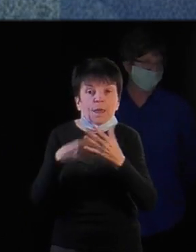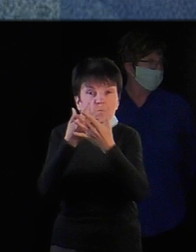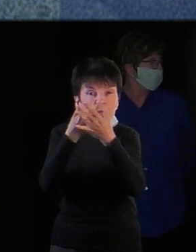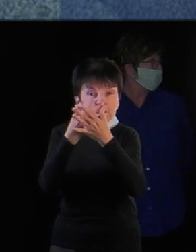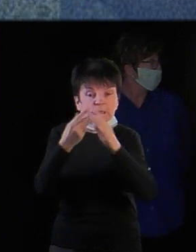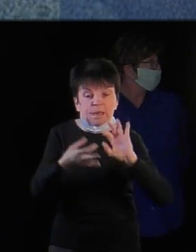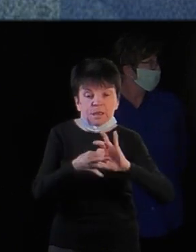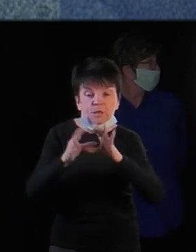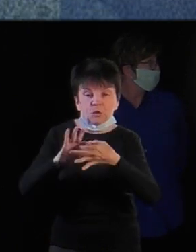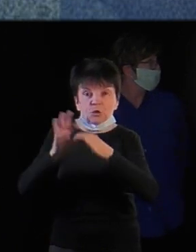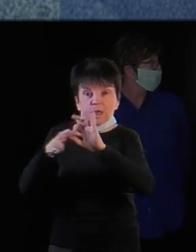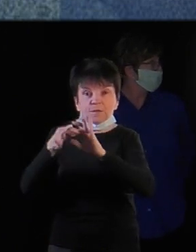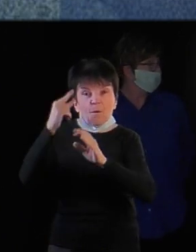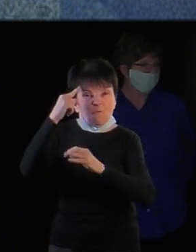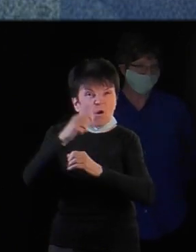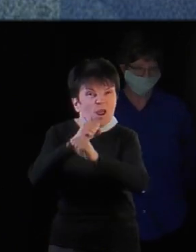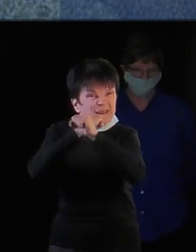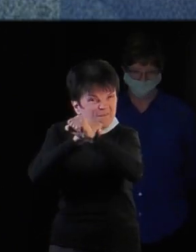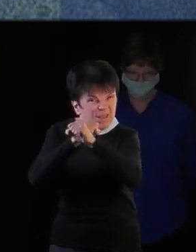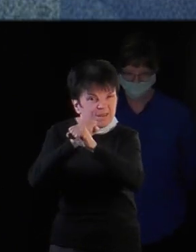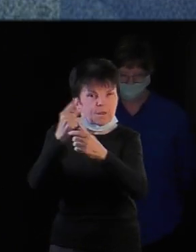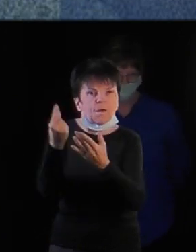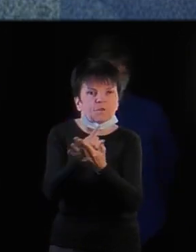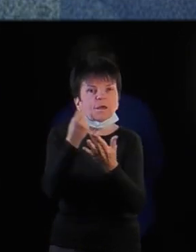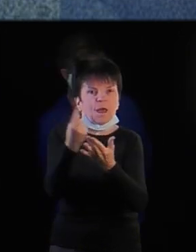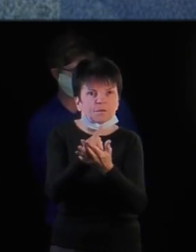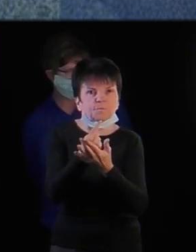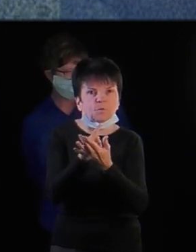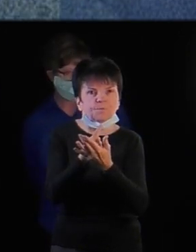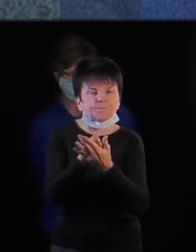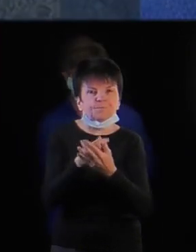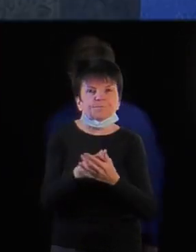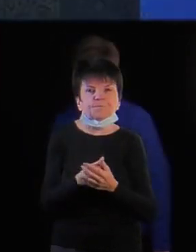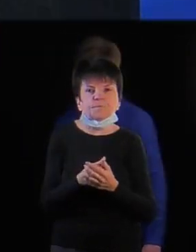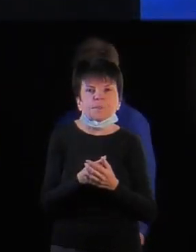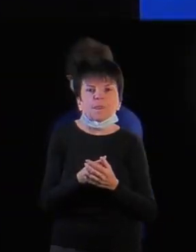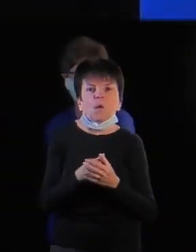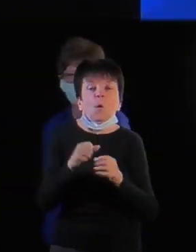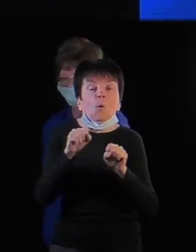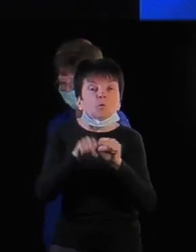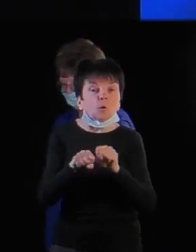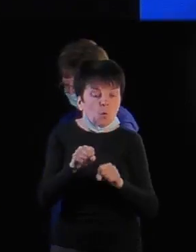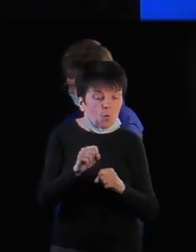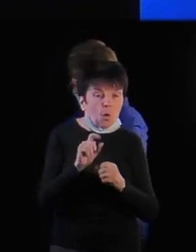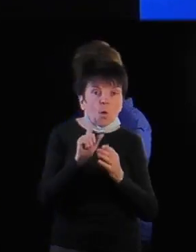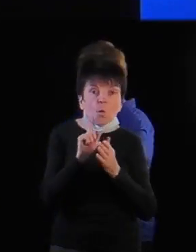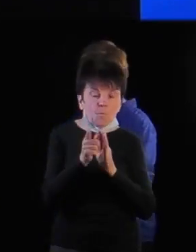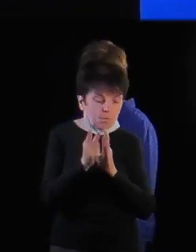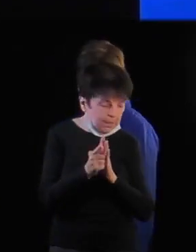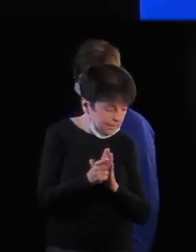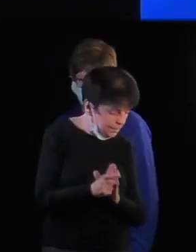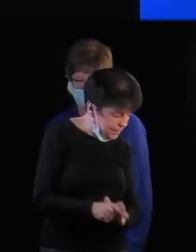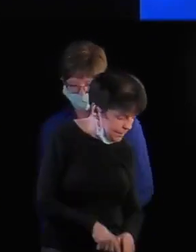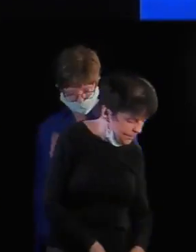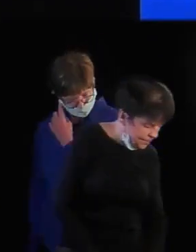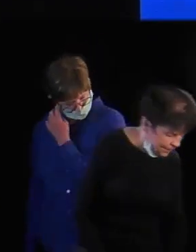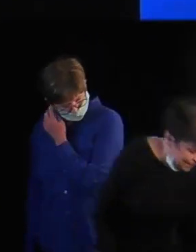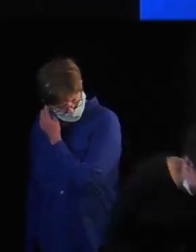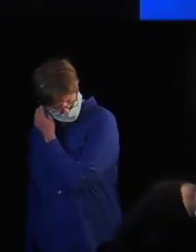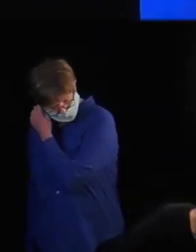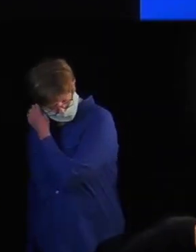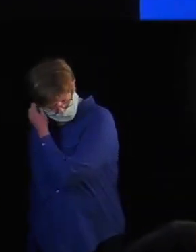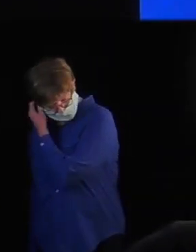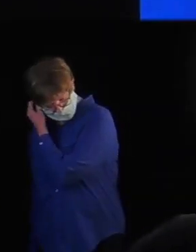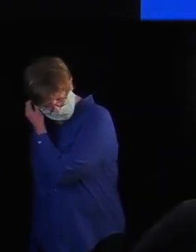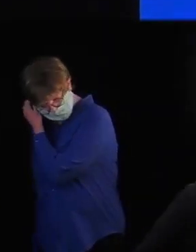chains, for the defense of the gospel. So there are moments that God is wanting us to